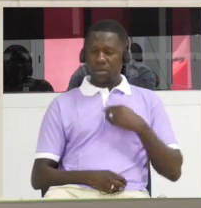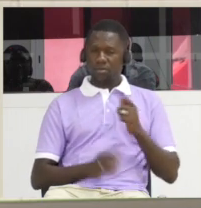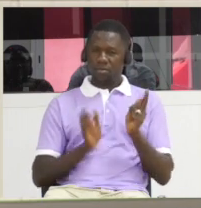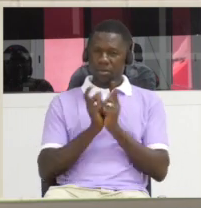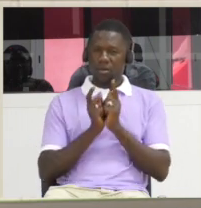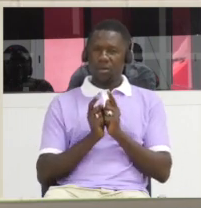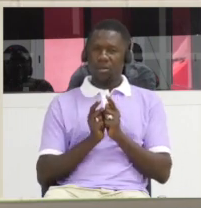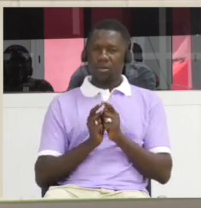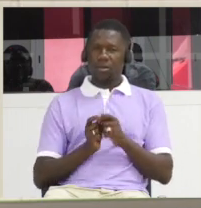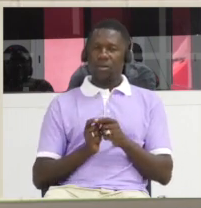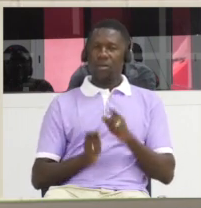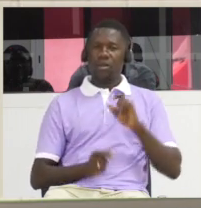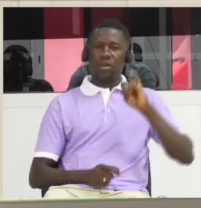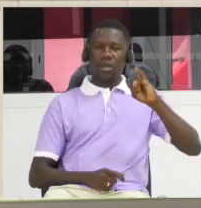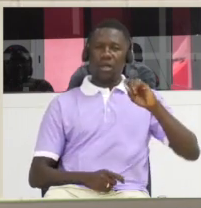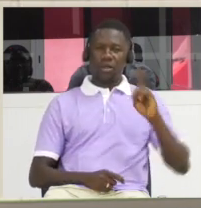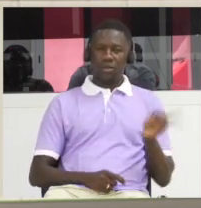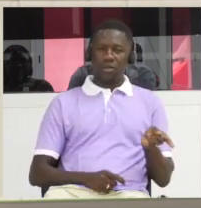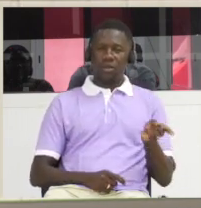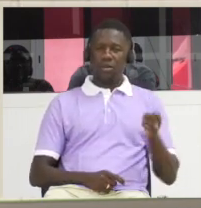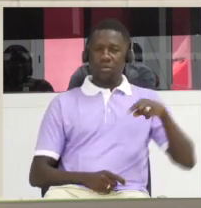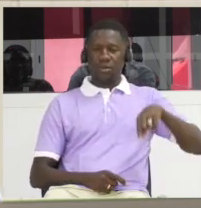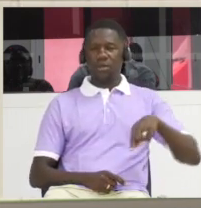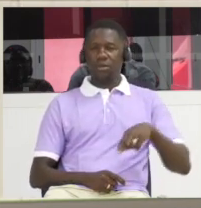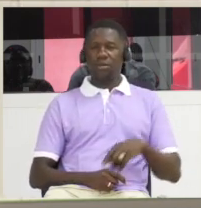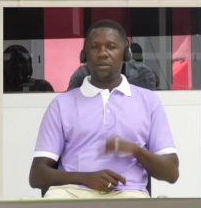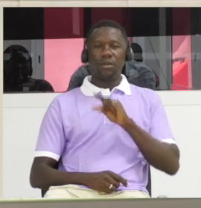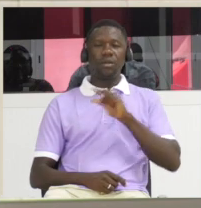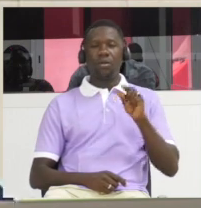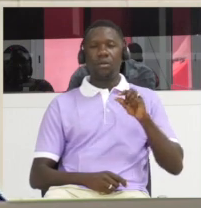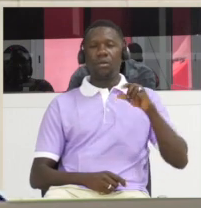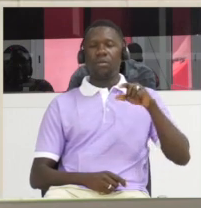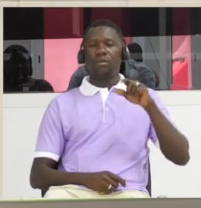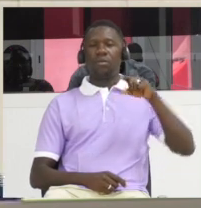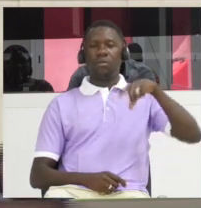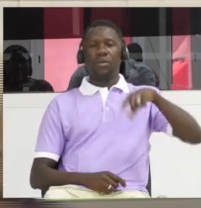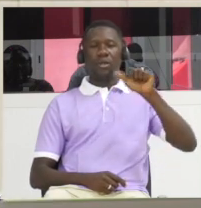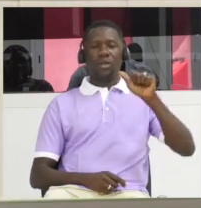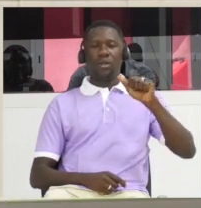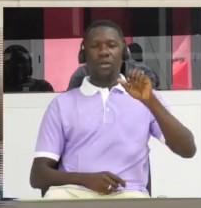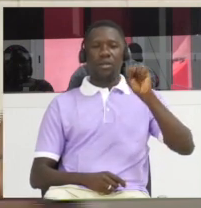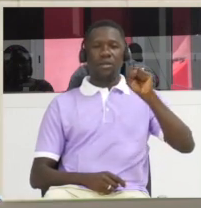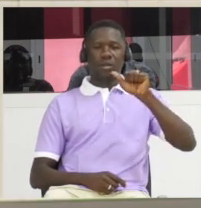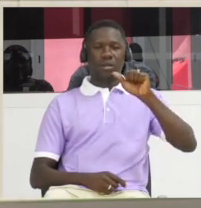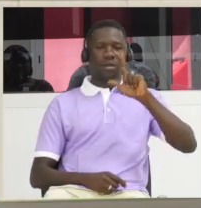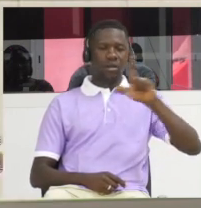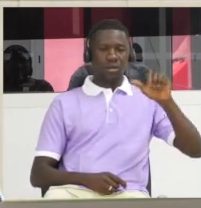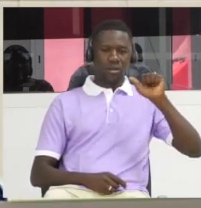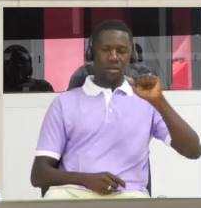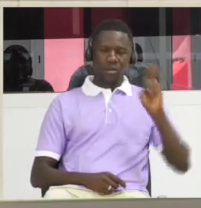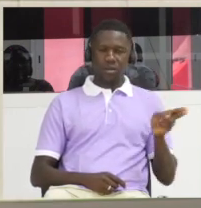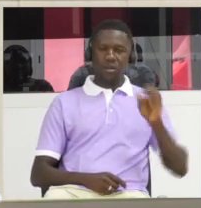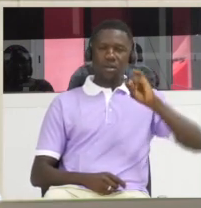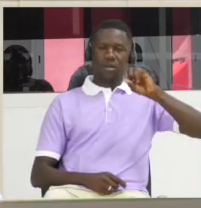Jain. And there was a flurry of activities. People were coming and going. The